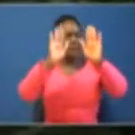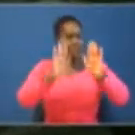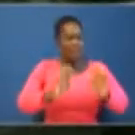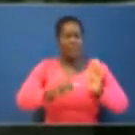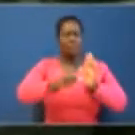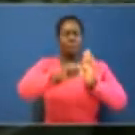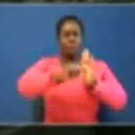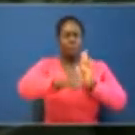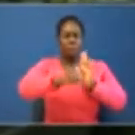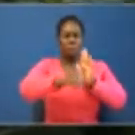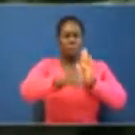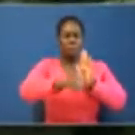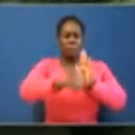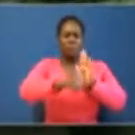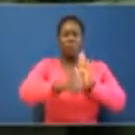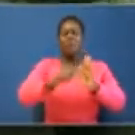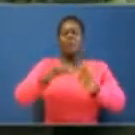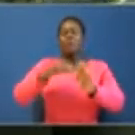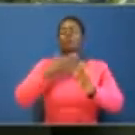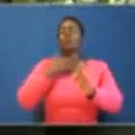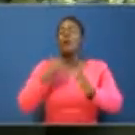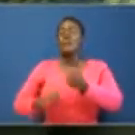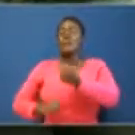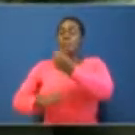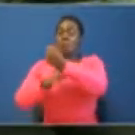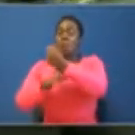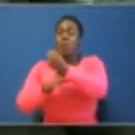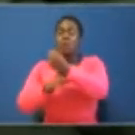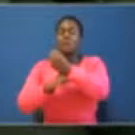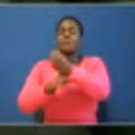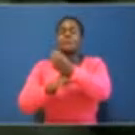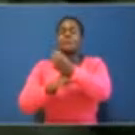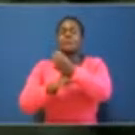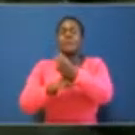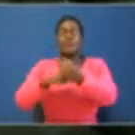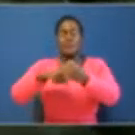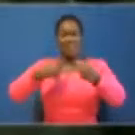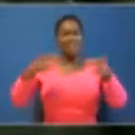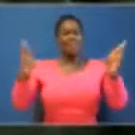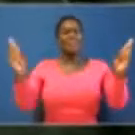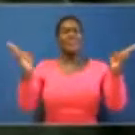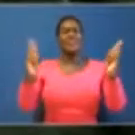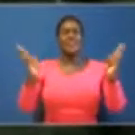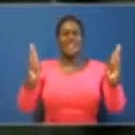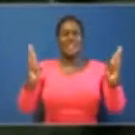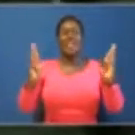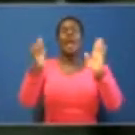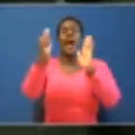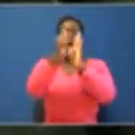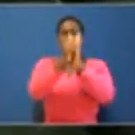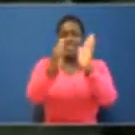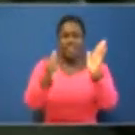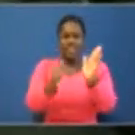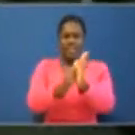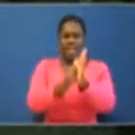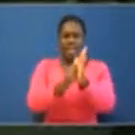hard drumming up support so we are ready to set our